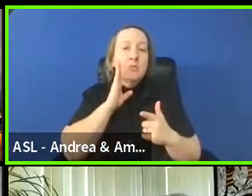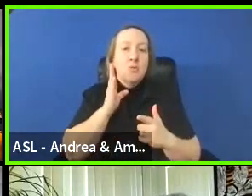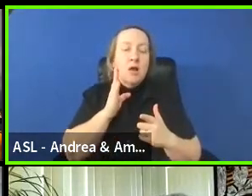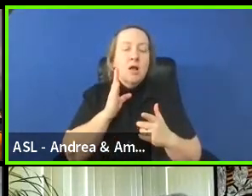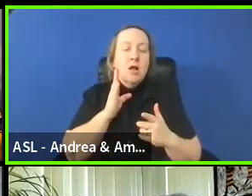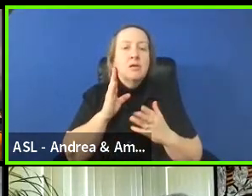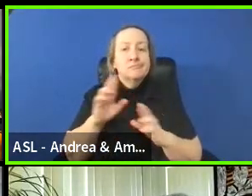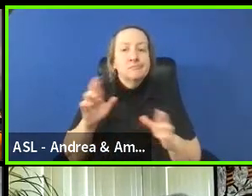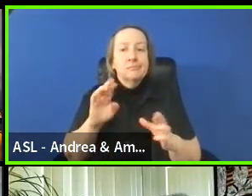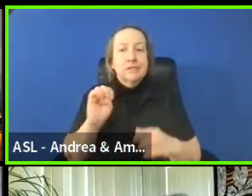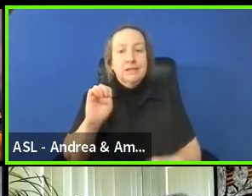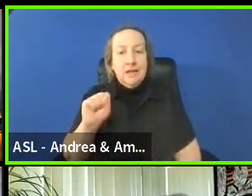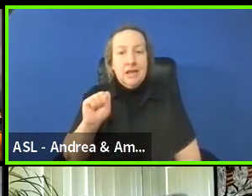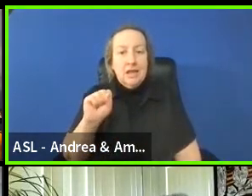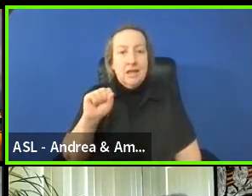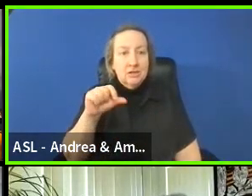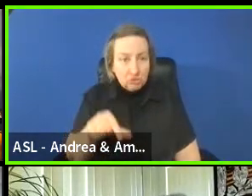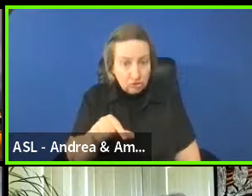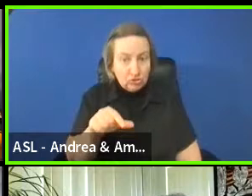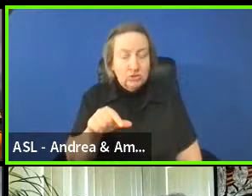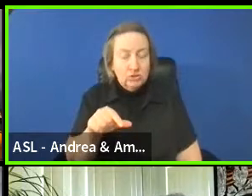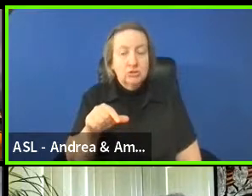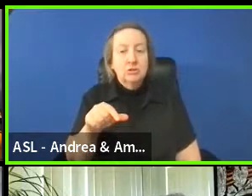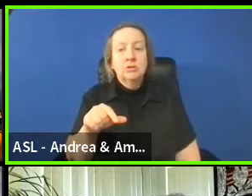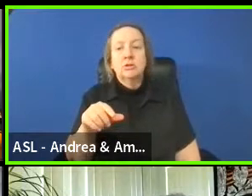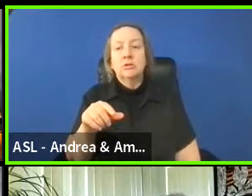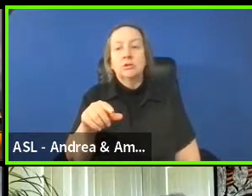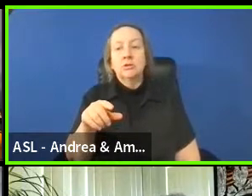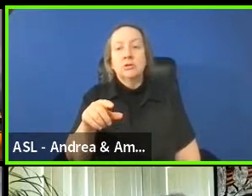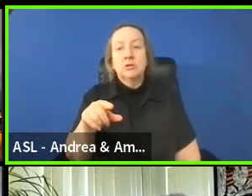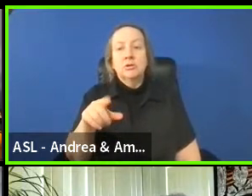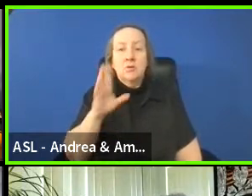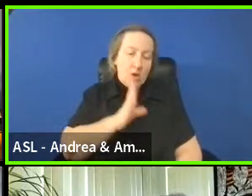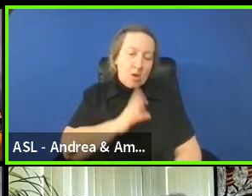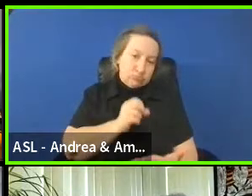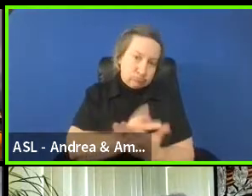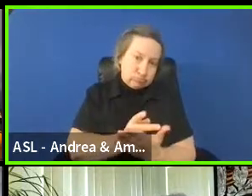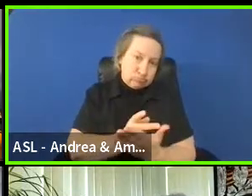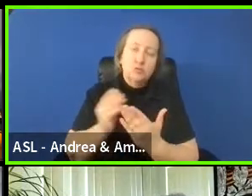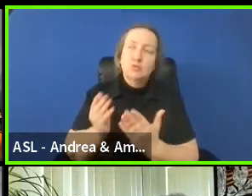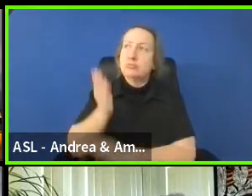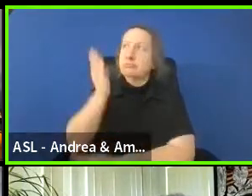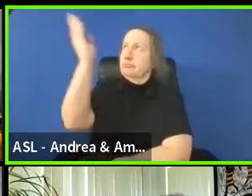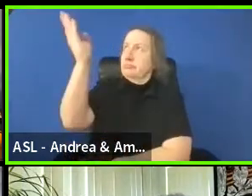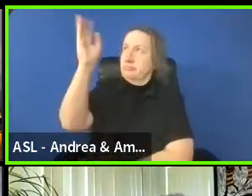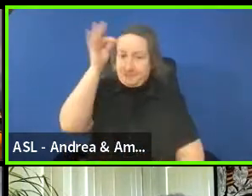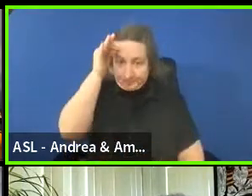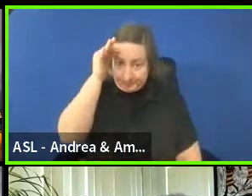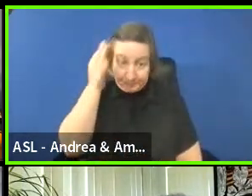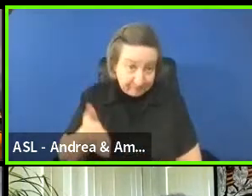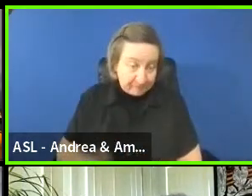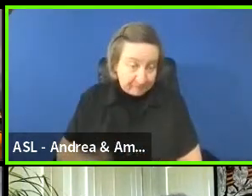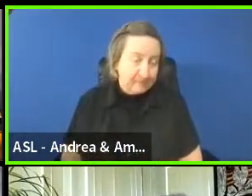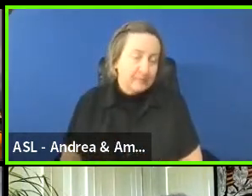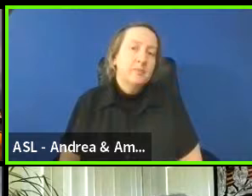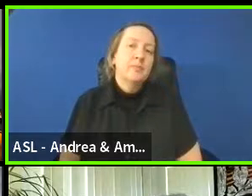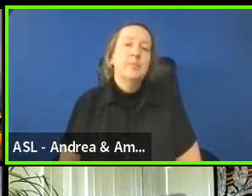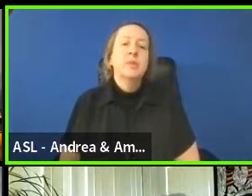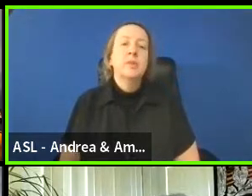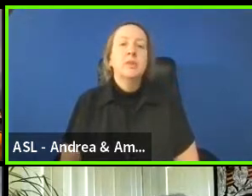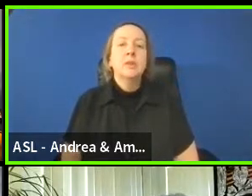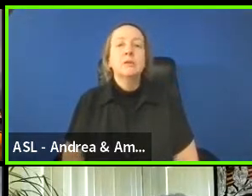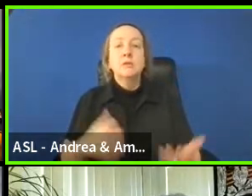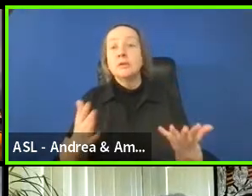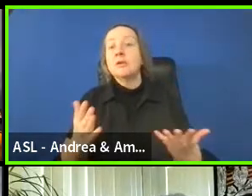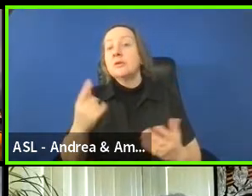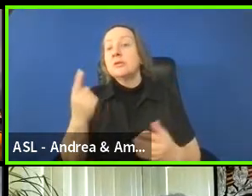ESG to give us the endorsement to move forward. So one of the key things